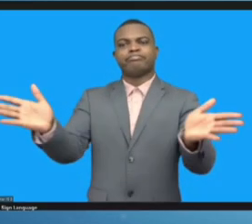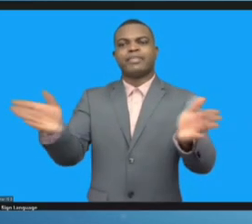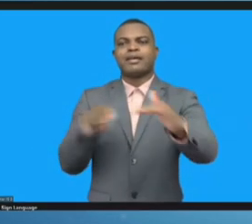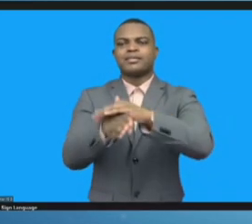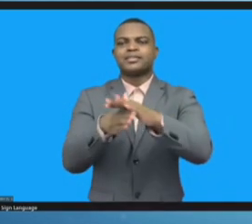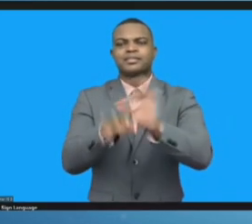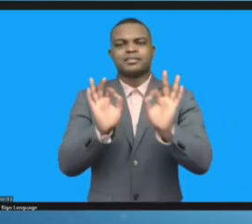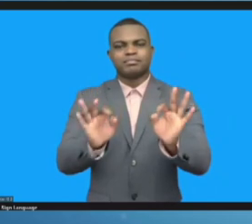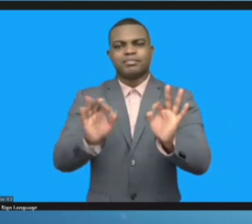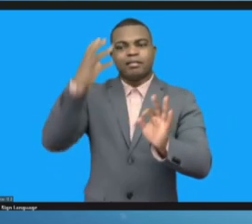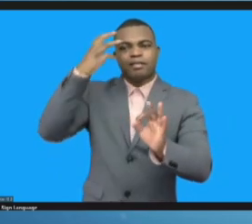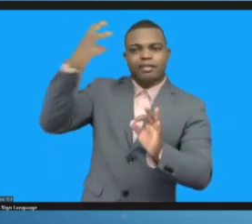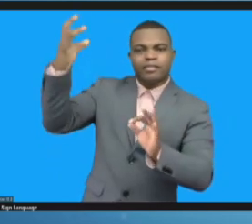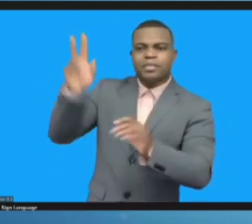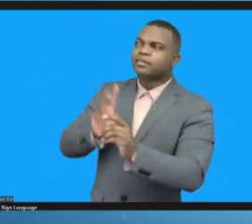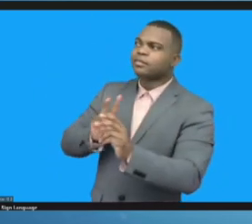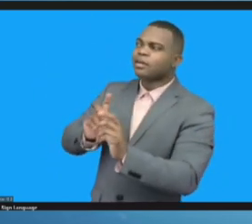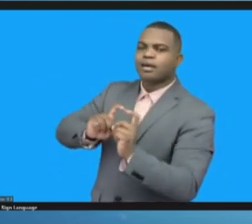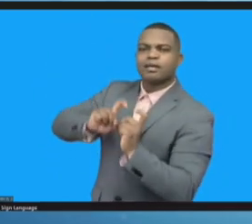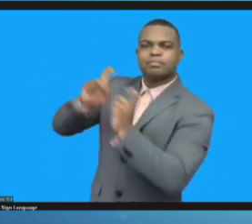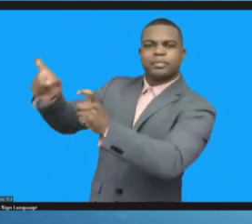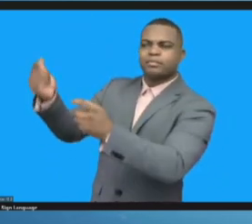transport services. Togo